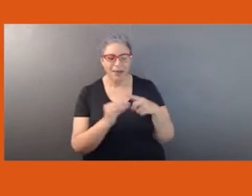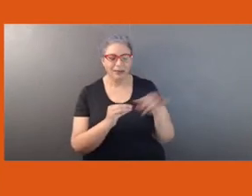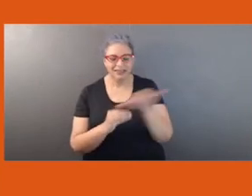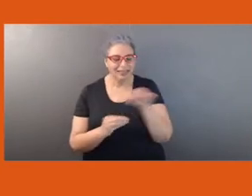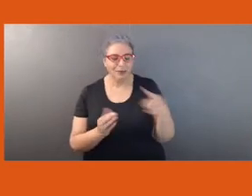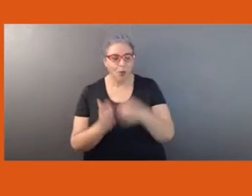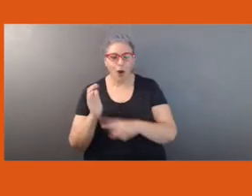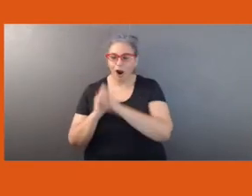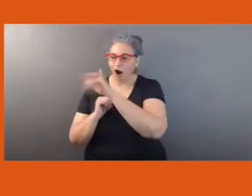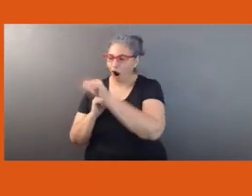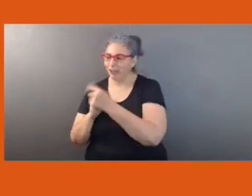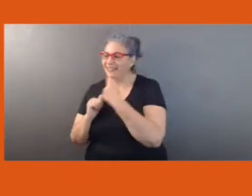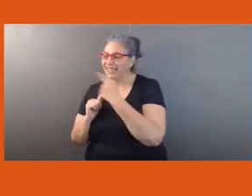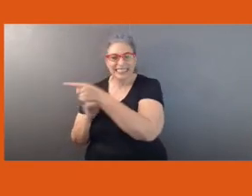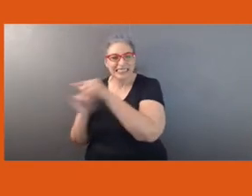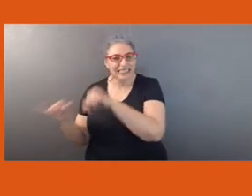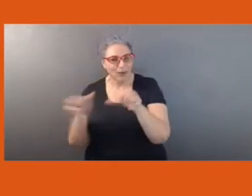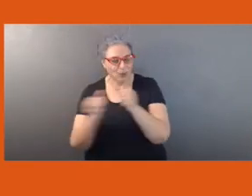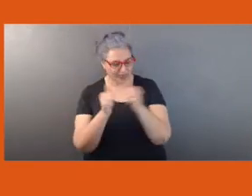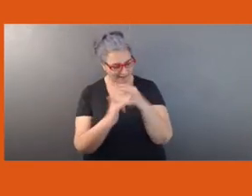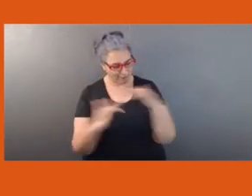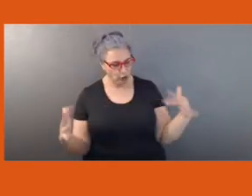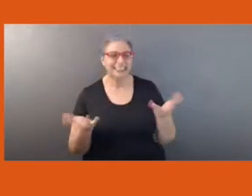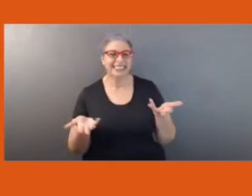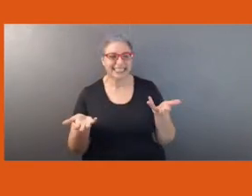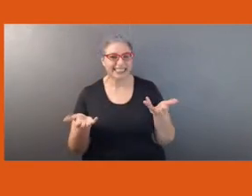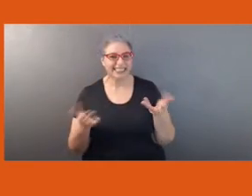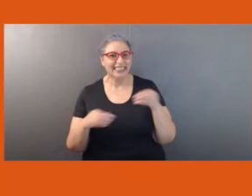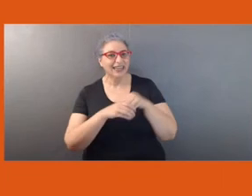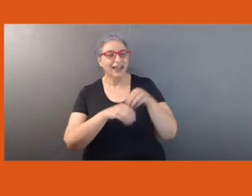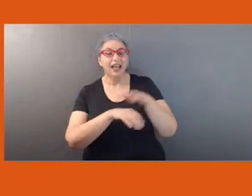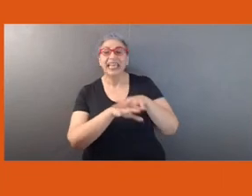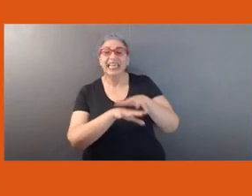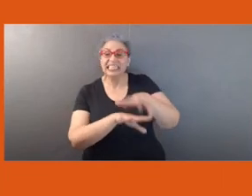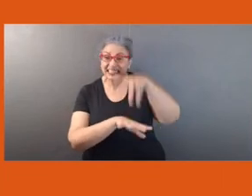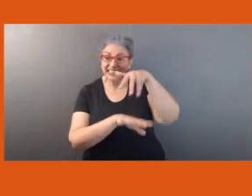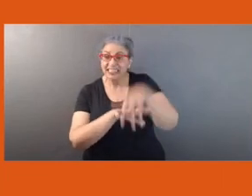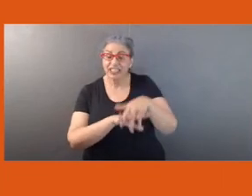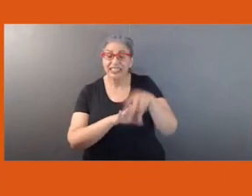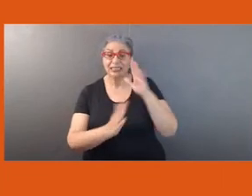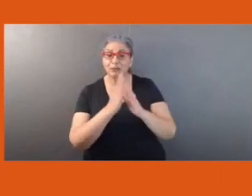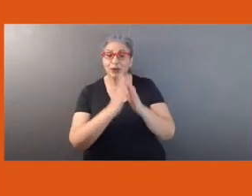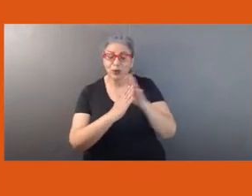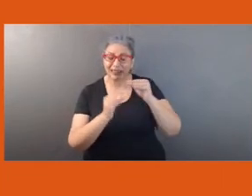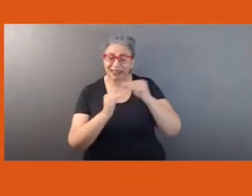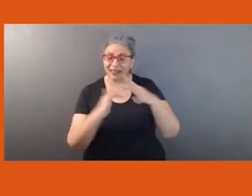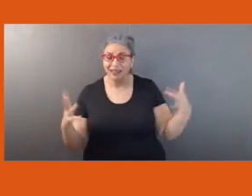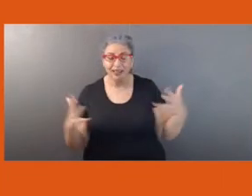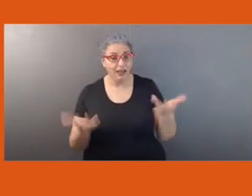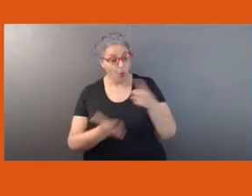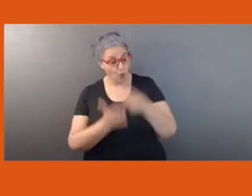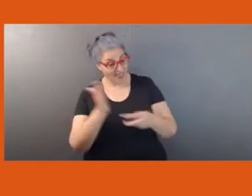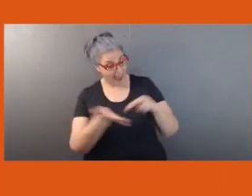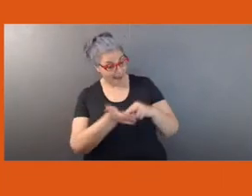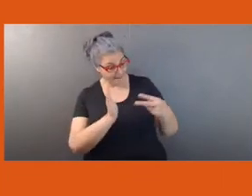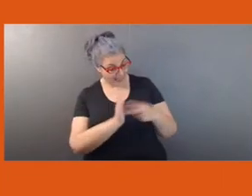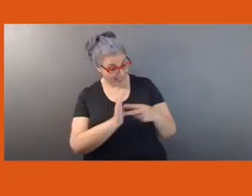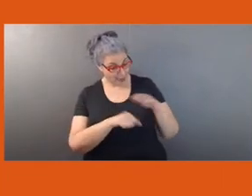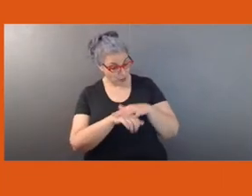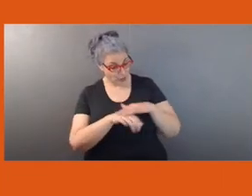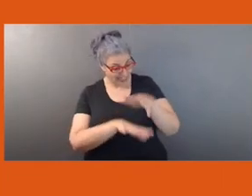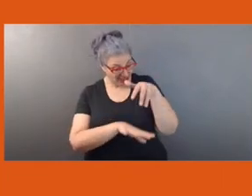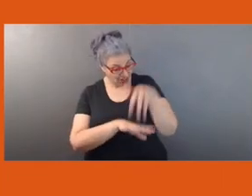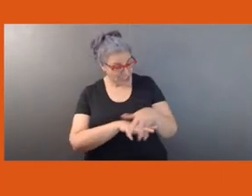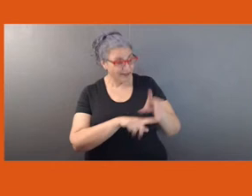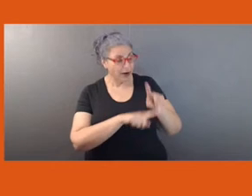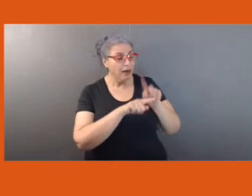Carla was saying the same thing about the diversity in the Indigenous community and what it means to be